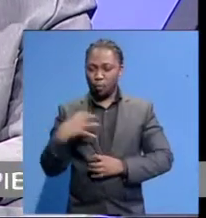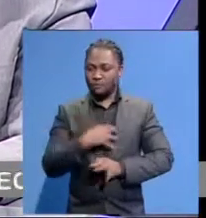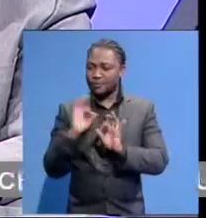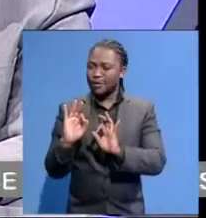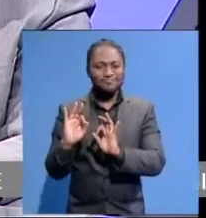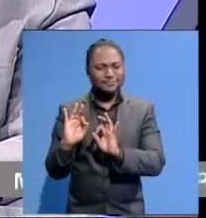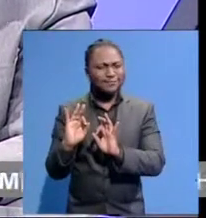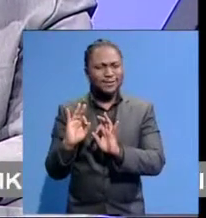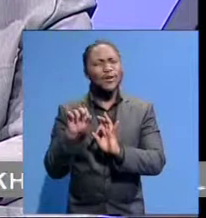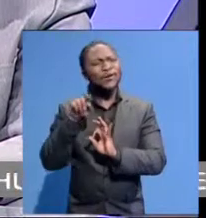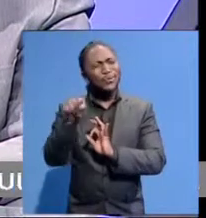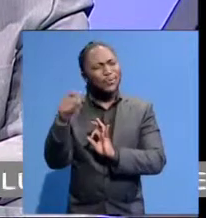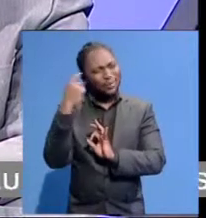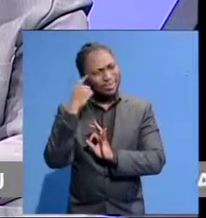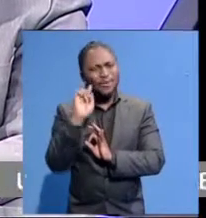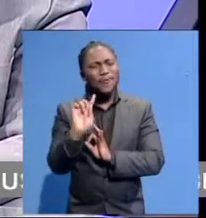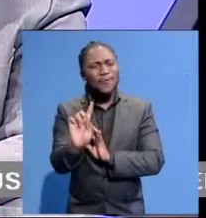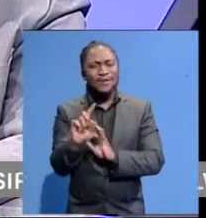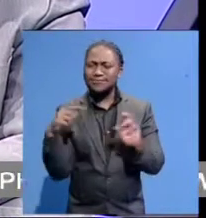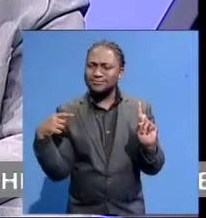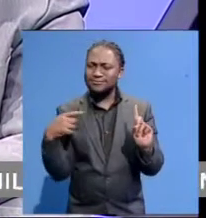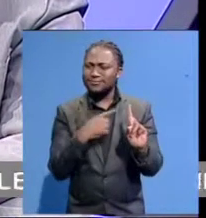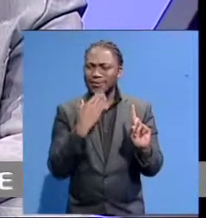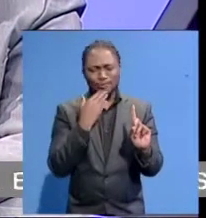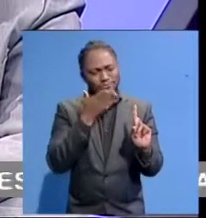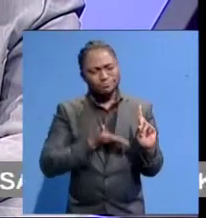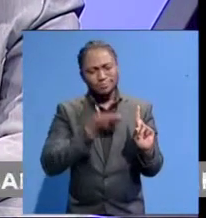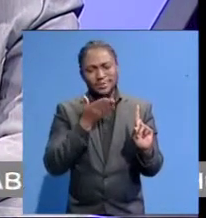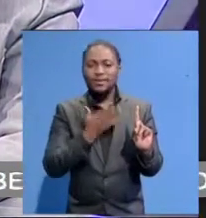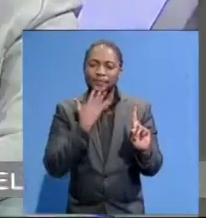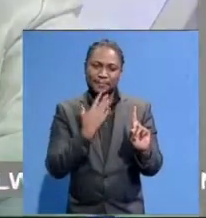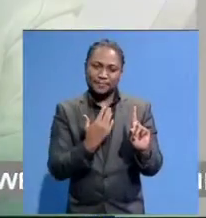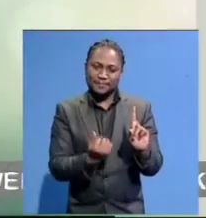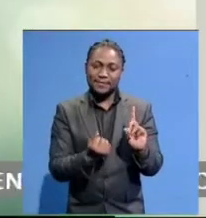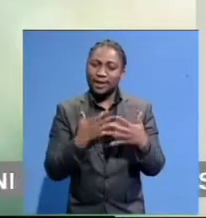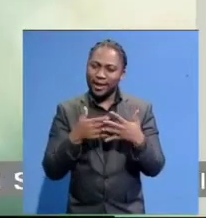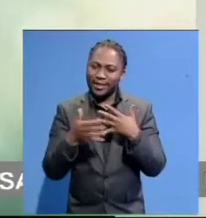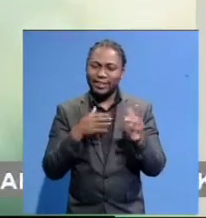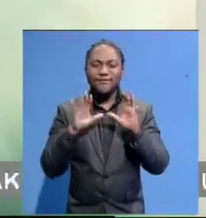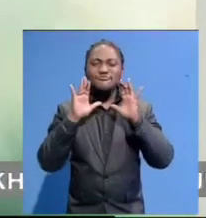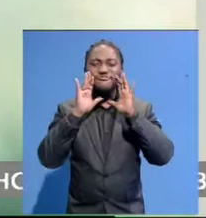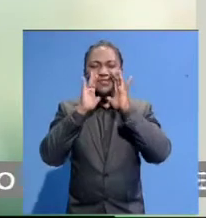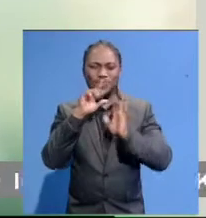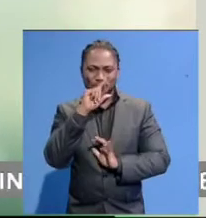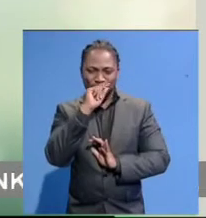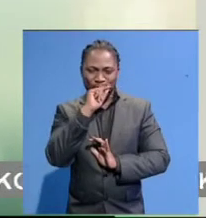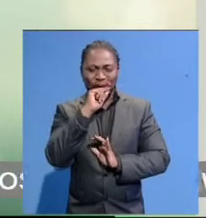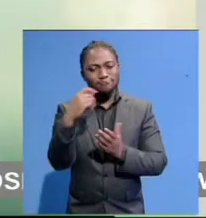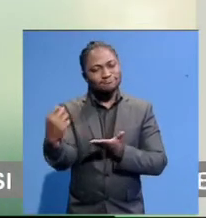your view on Madiba? We'd love to hear from you, so send us your social messages. We're going